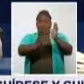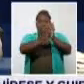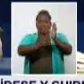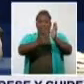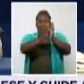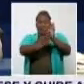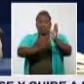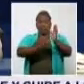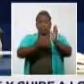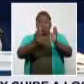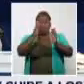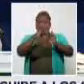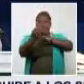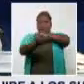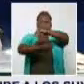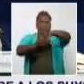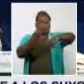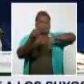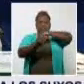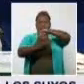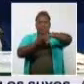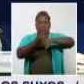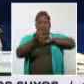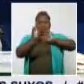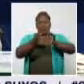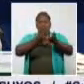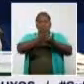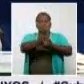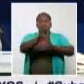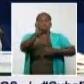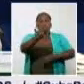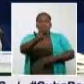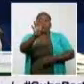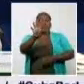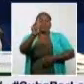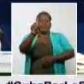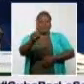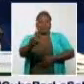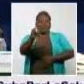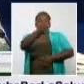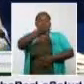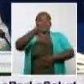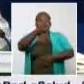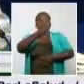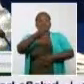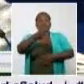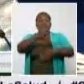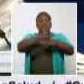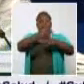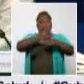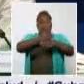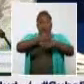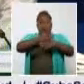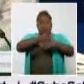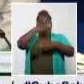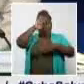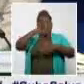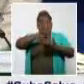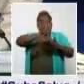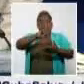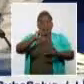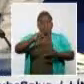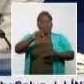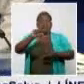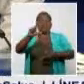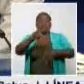941 is the same number in the municipalities of Santiago, Plaza, Centro Habana, and Playa, with the highest number of